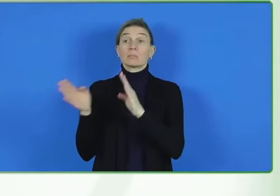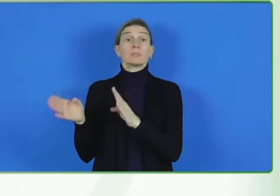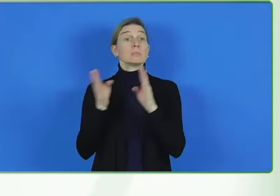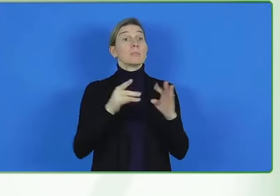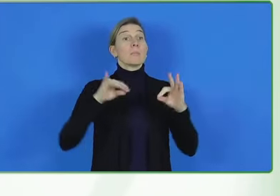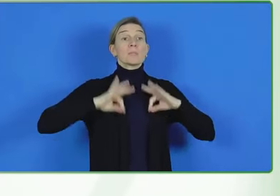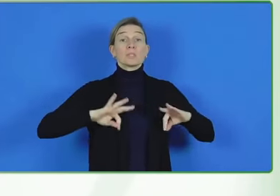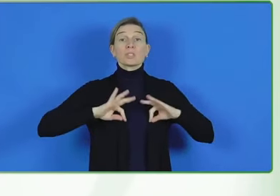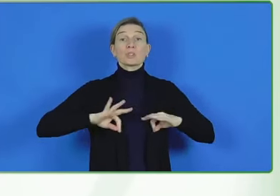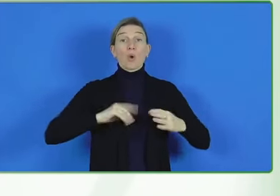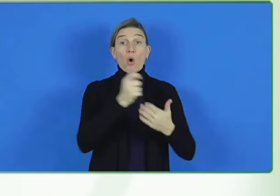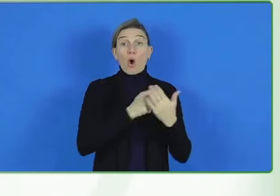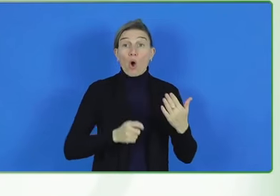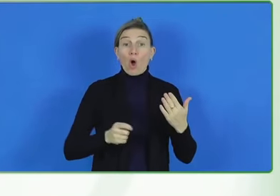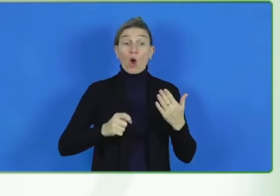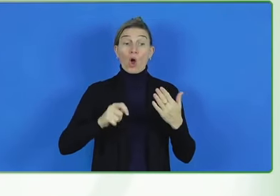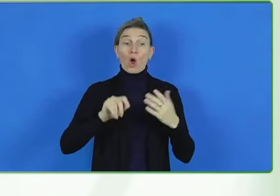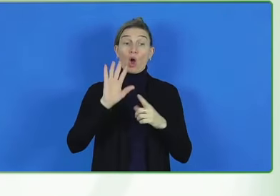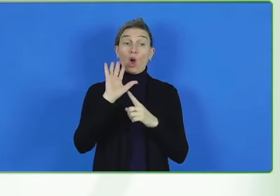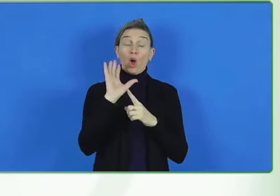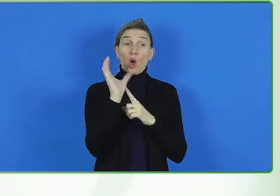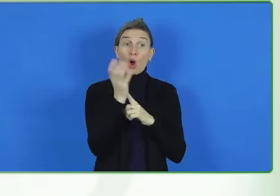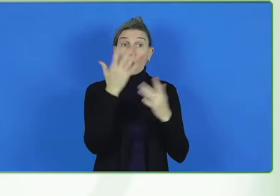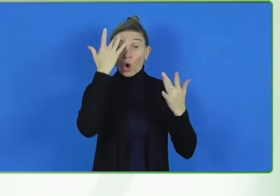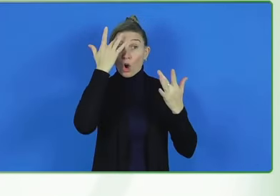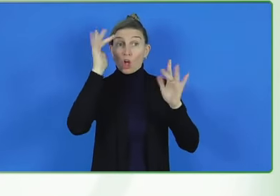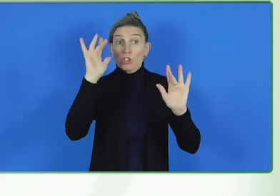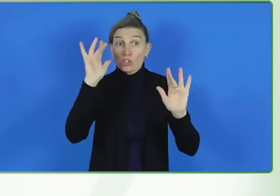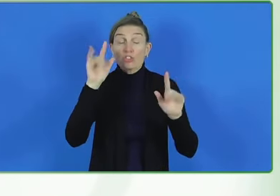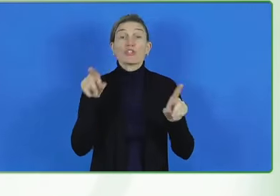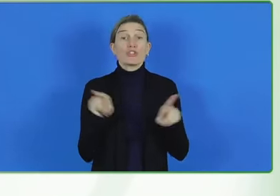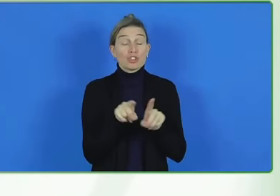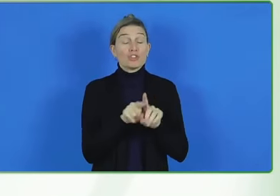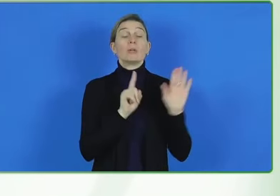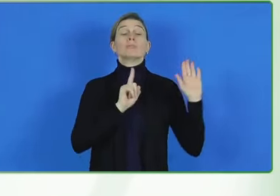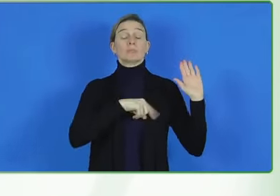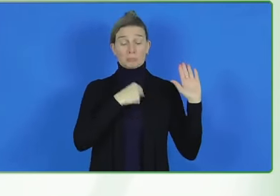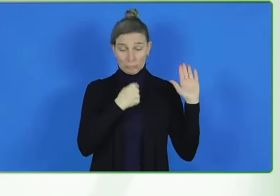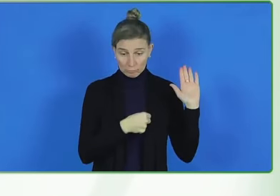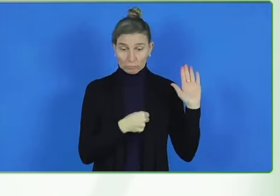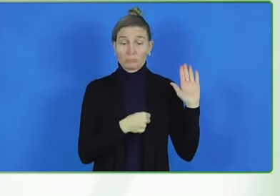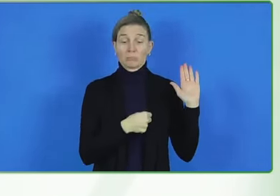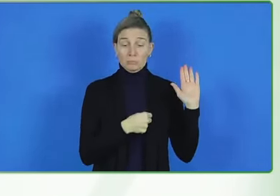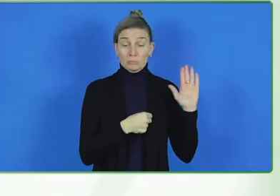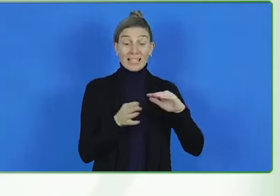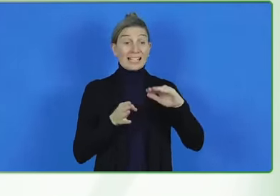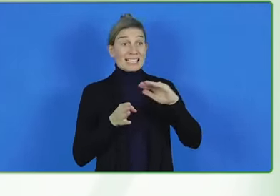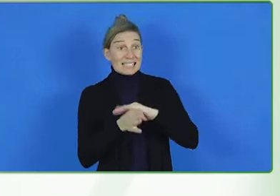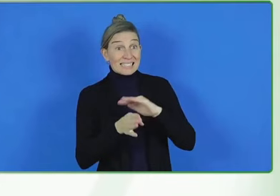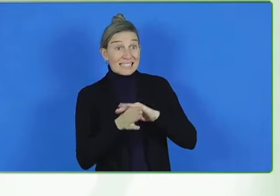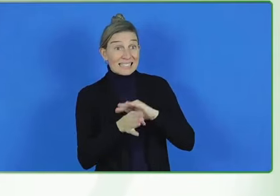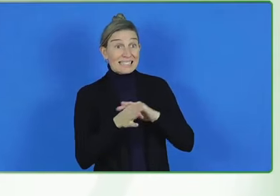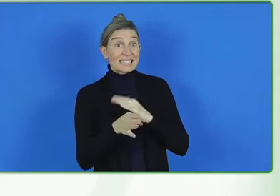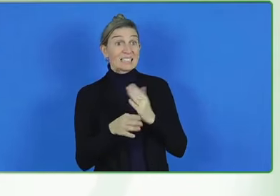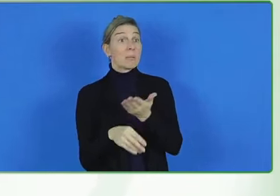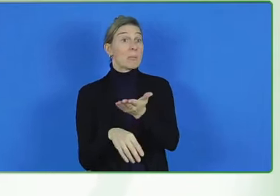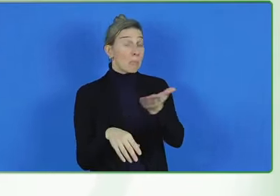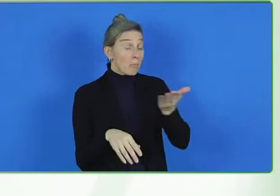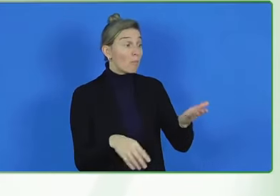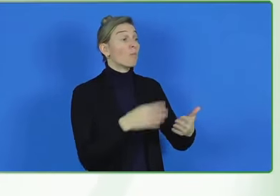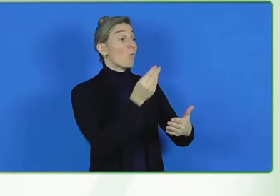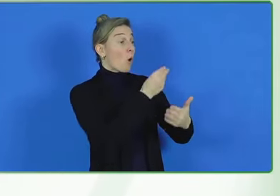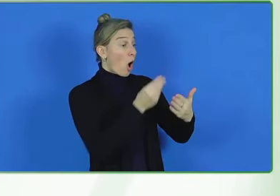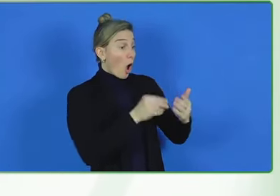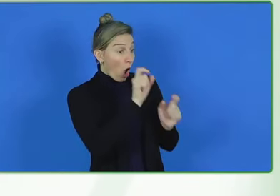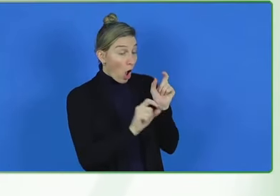example, has promised to give accessibility to artist format in media, as well as the